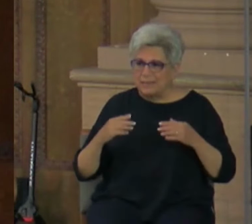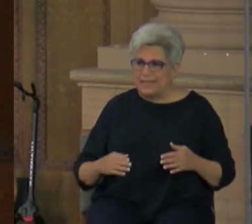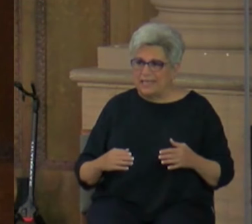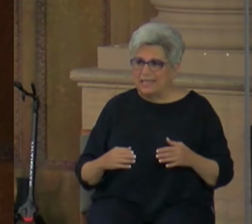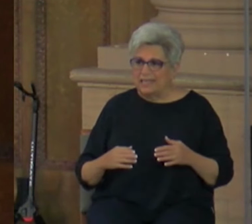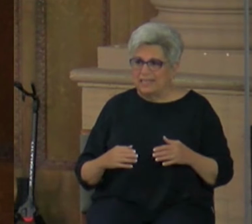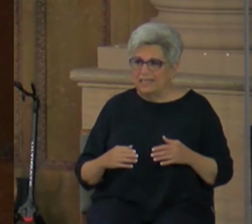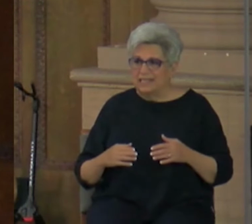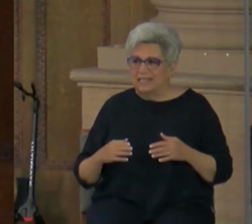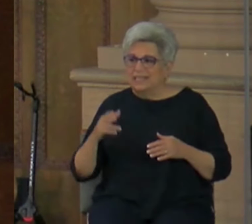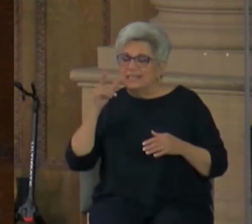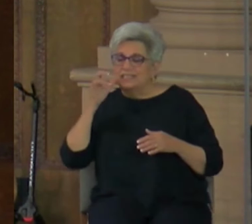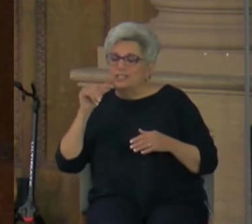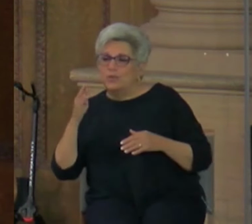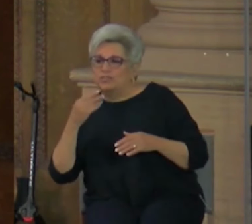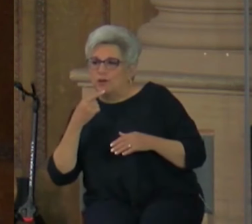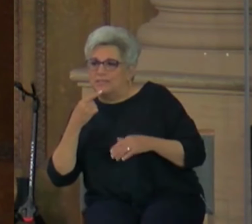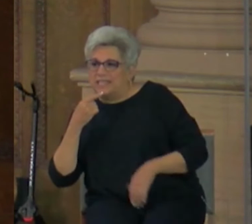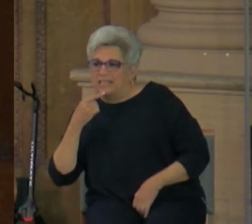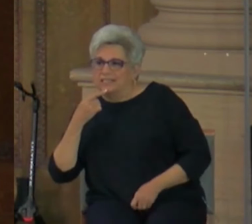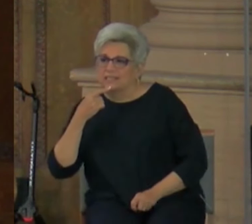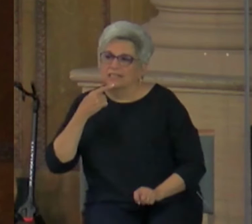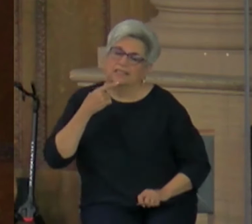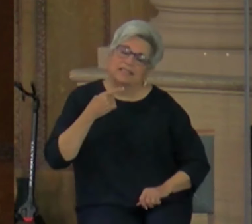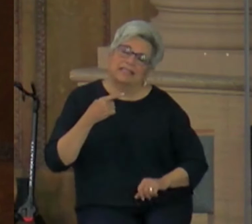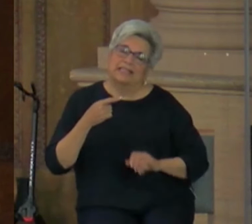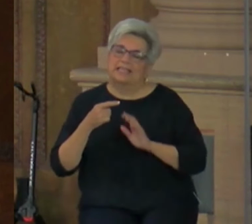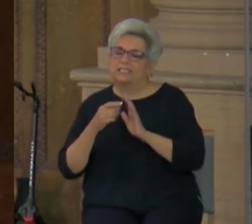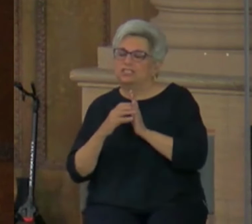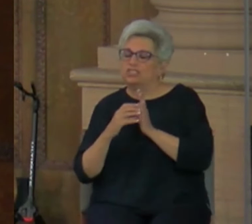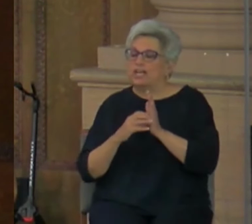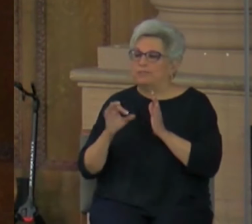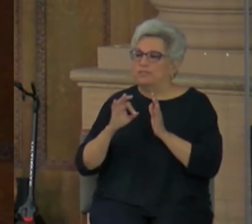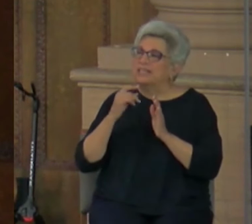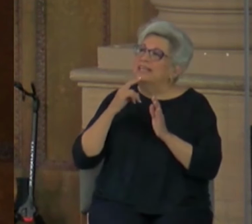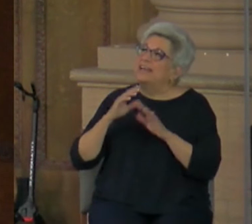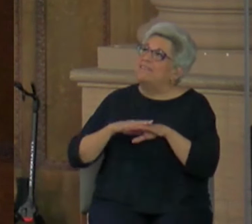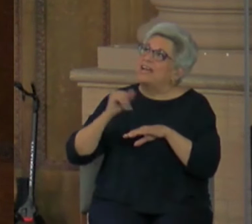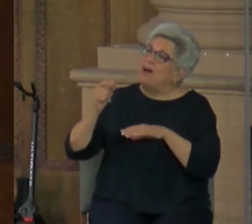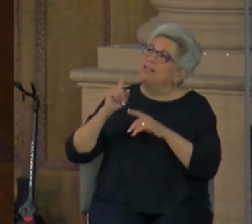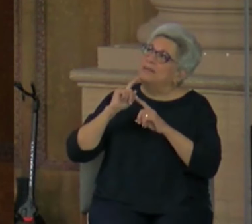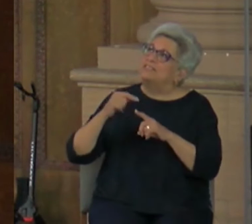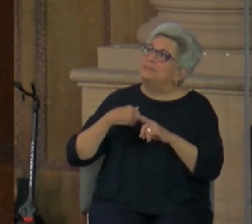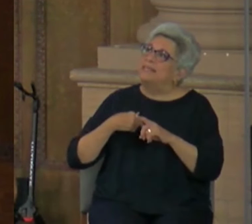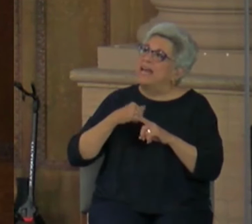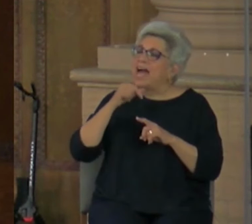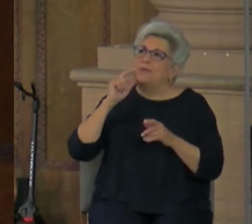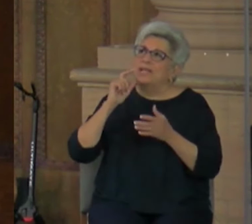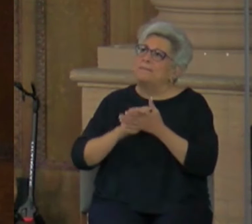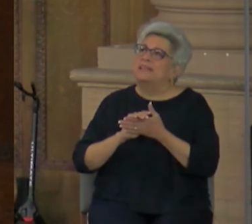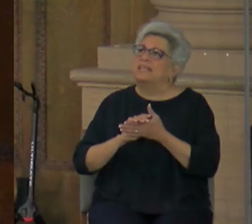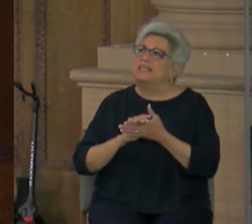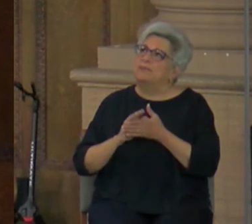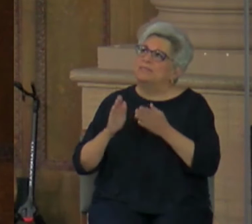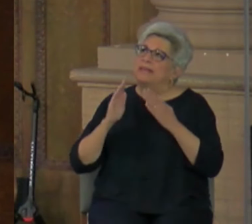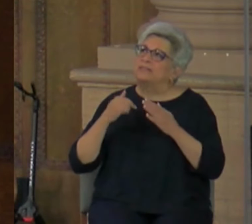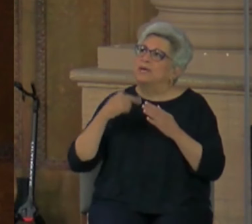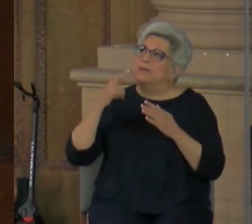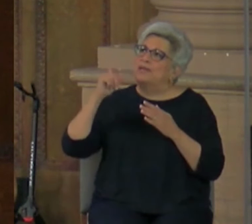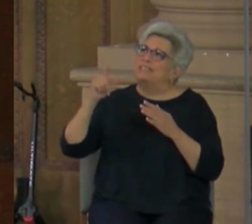God's doing to him in the storm. This is Job 9, starting in verse 16. He says, "If I summoned him and he answered me, I wouldn't believe that he was listening to my voice, for